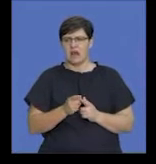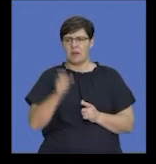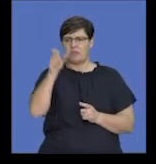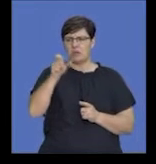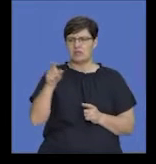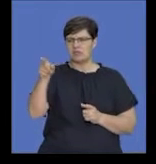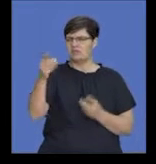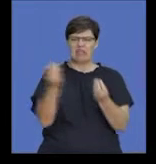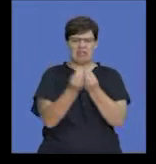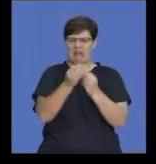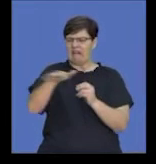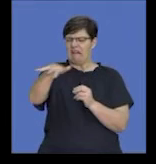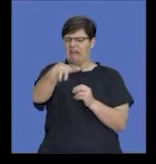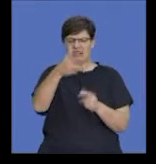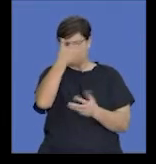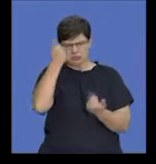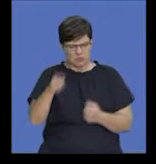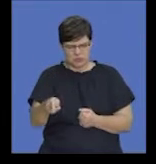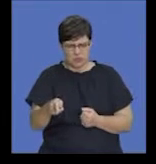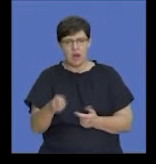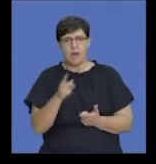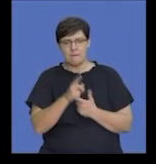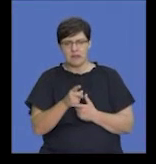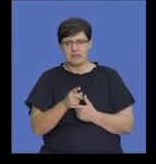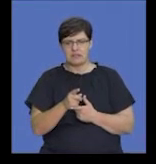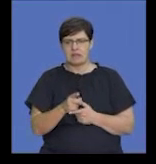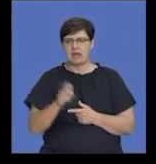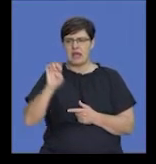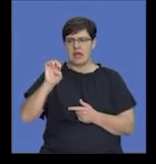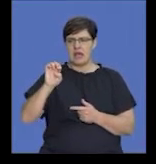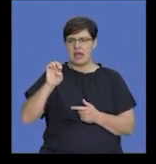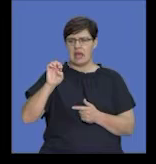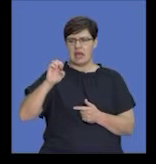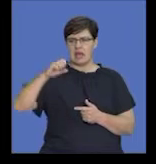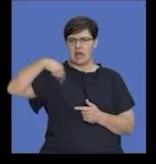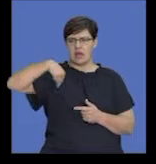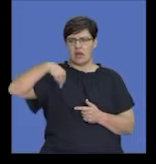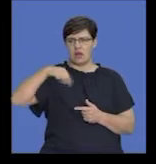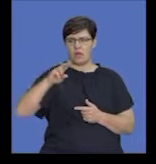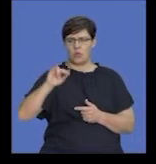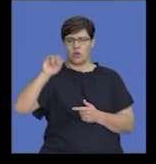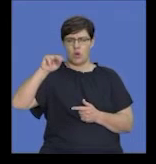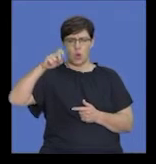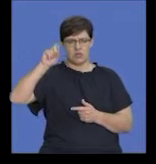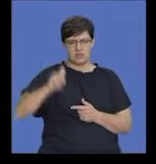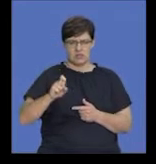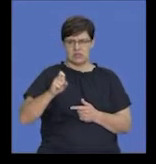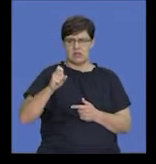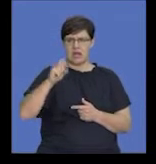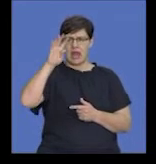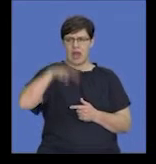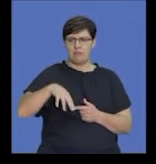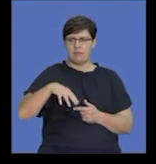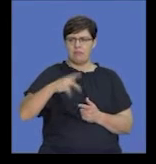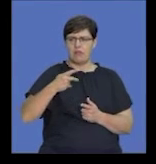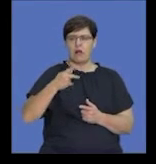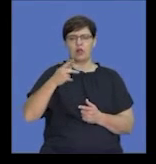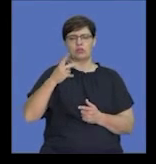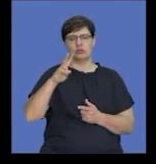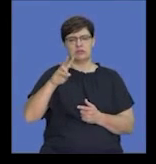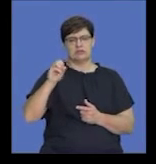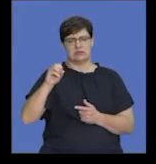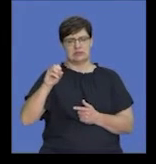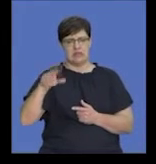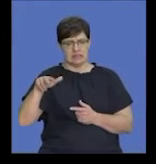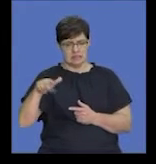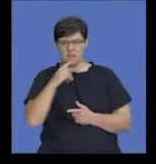unclear stuff there. But again, the source is Equinox, April, May 2018, which we're going to ignore. We're not going to look at the source.